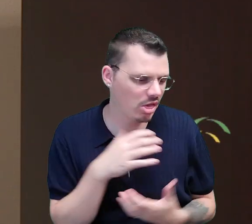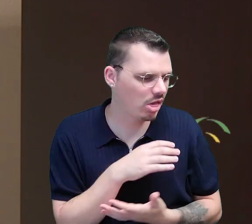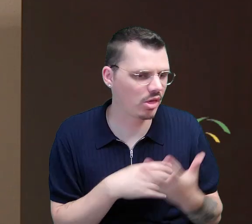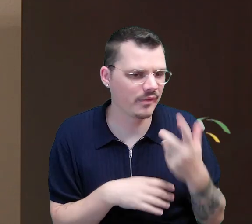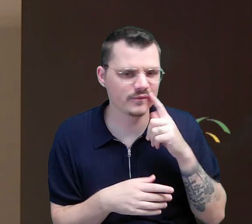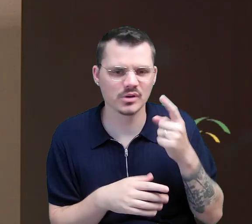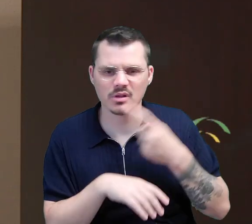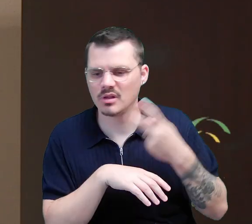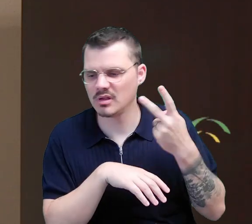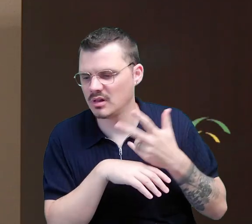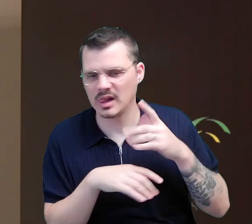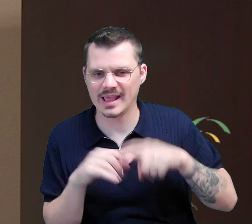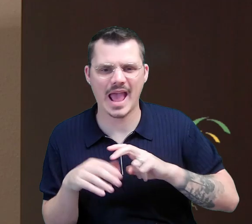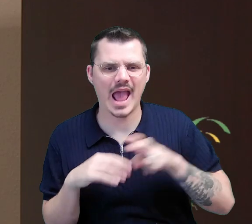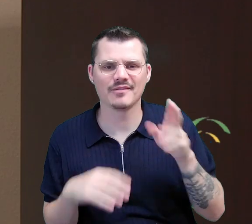days. Can't get out of bed.